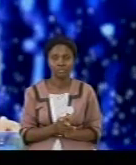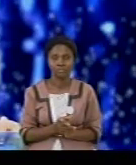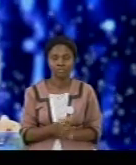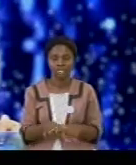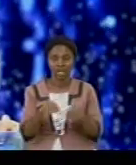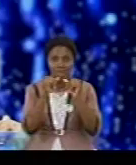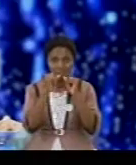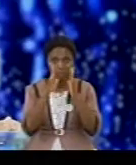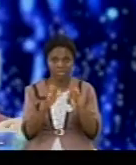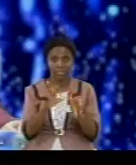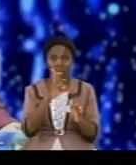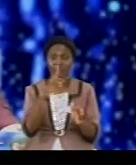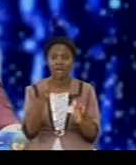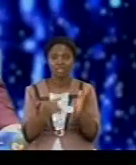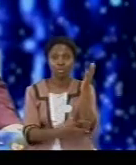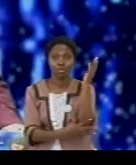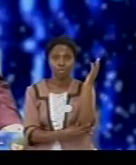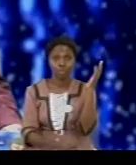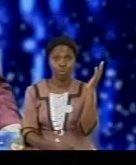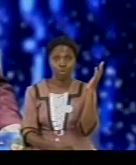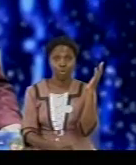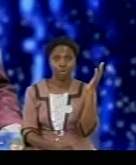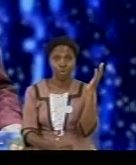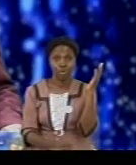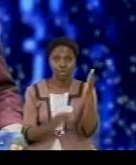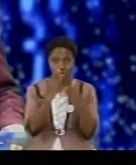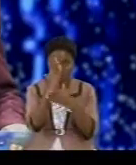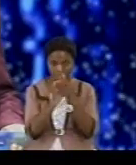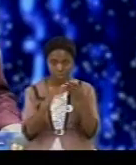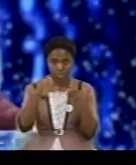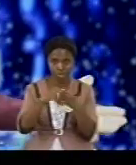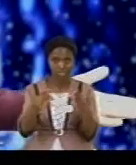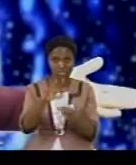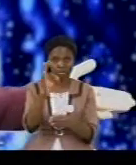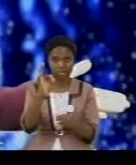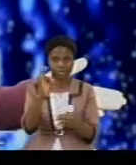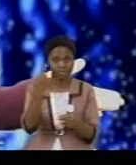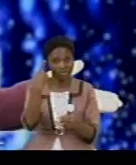Blessed are the poor in spirit, for theirs is the kingdom of heaven.